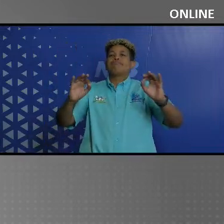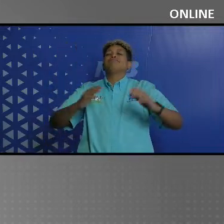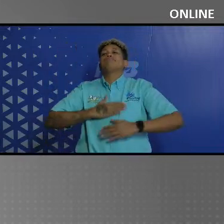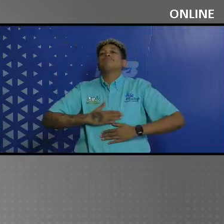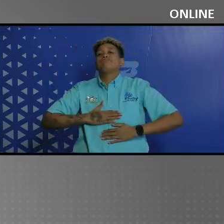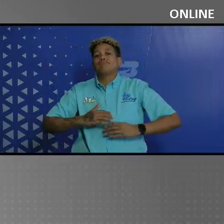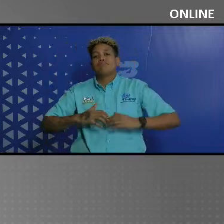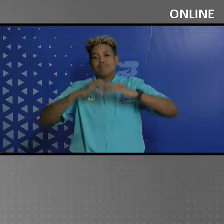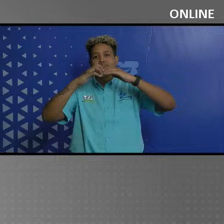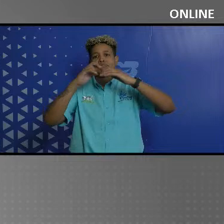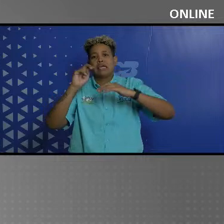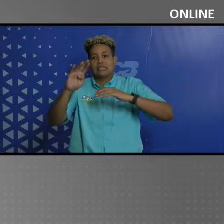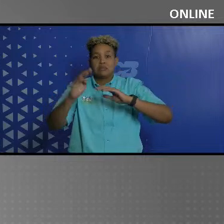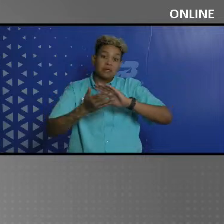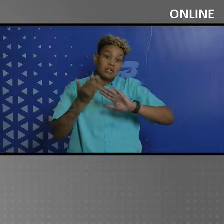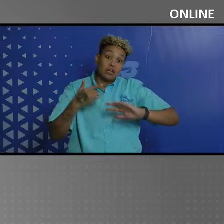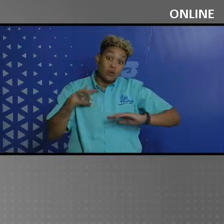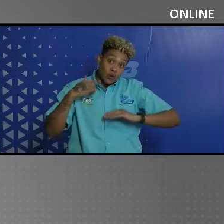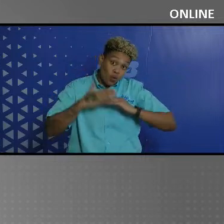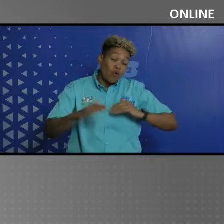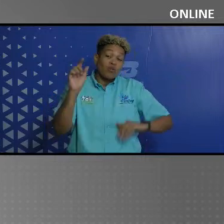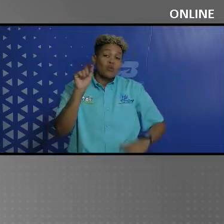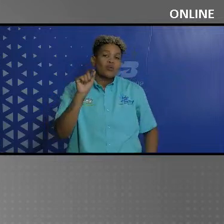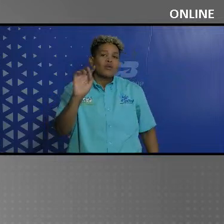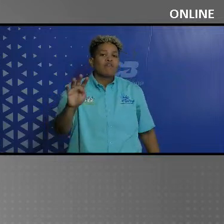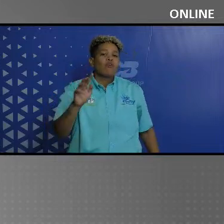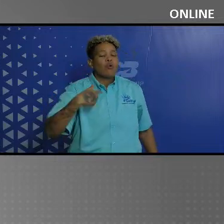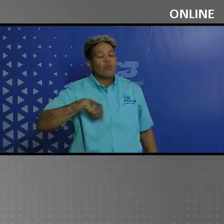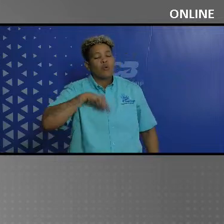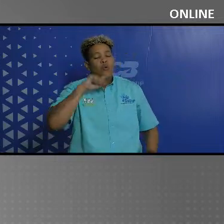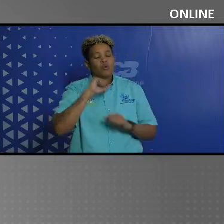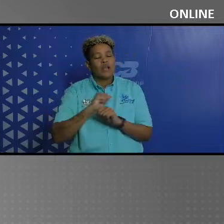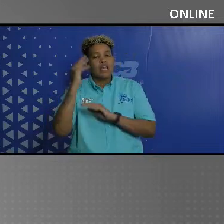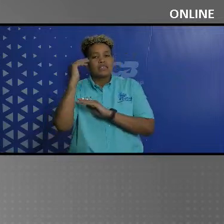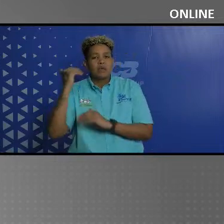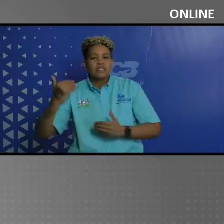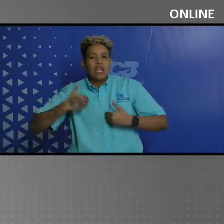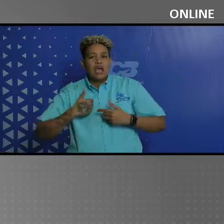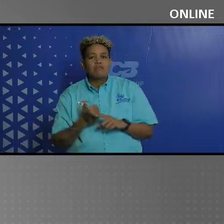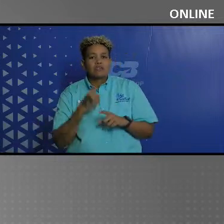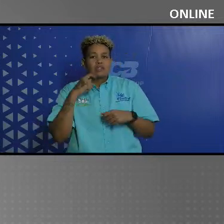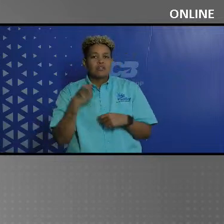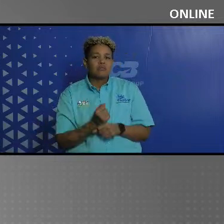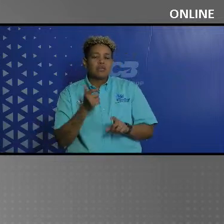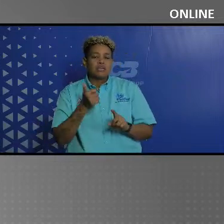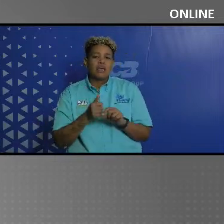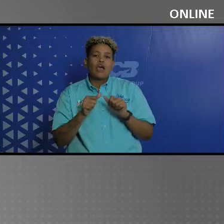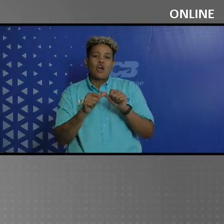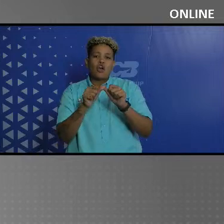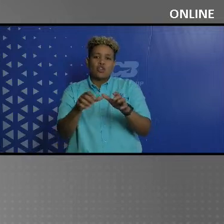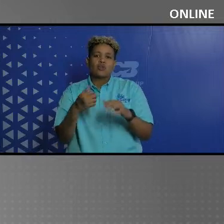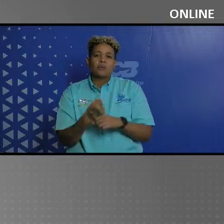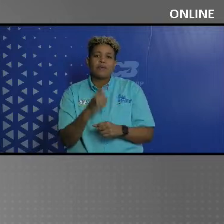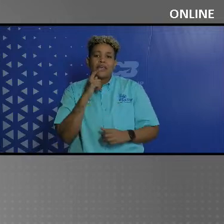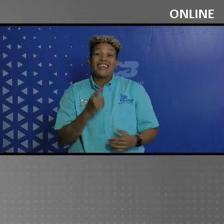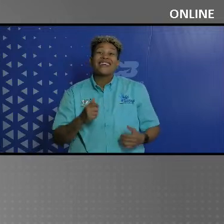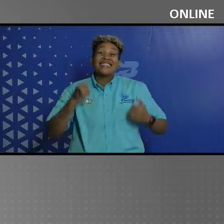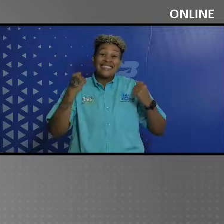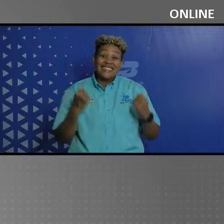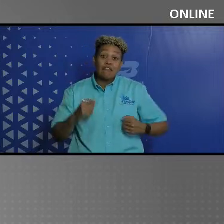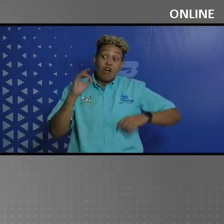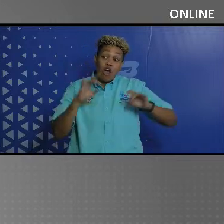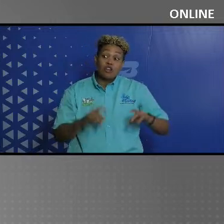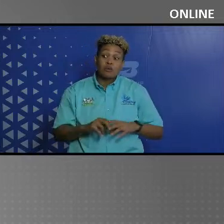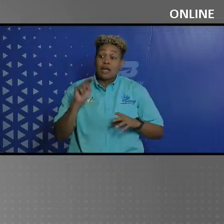one. So as we go forward into 2024, we expect to have continue to make a significant contribution